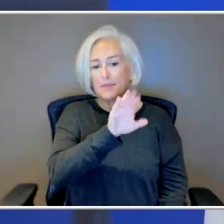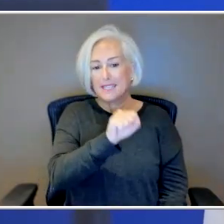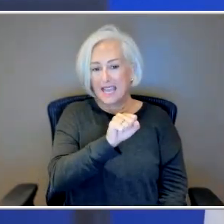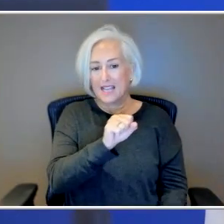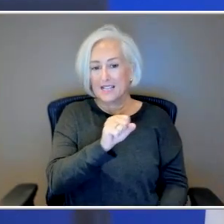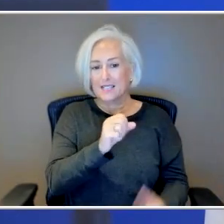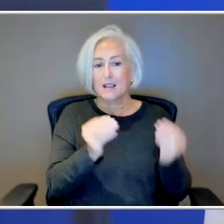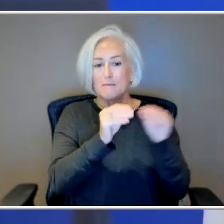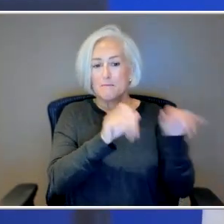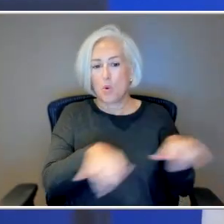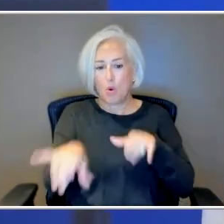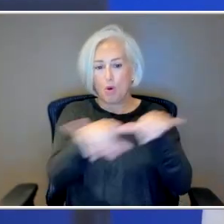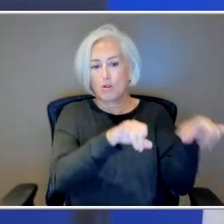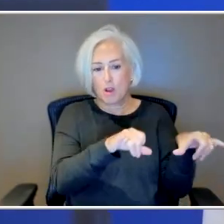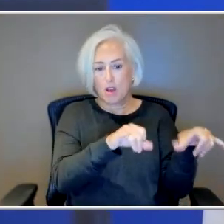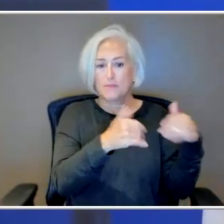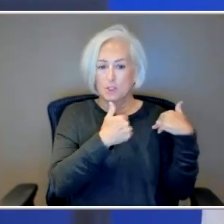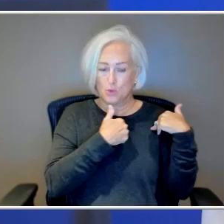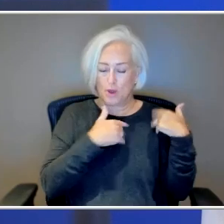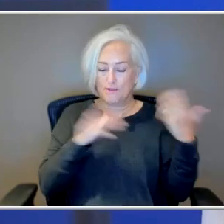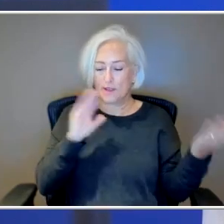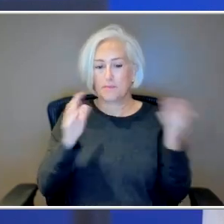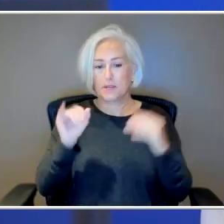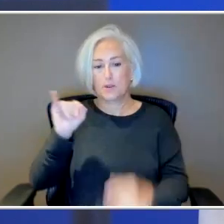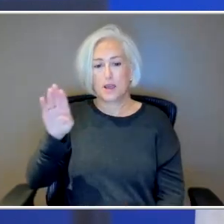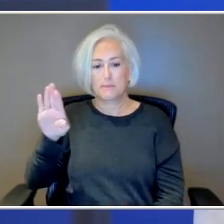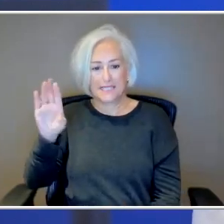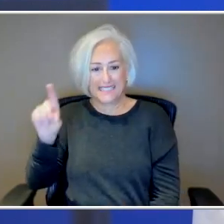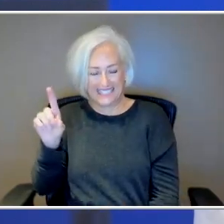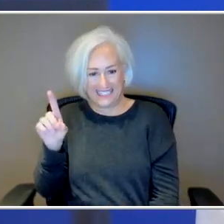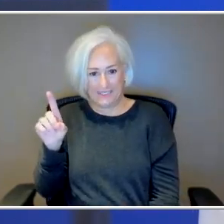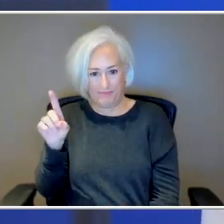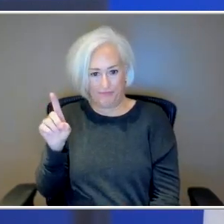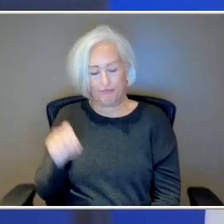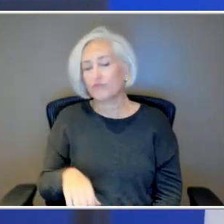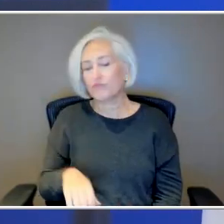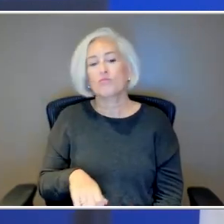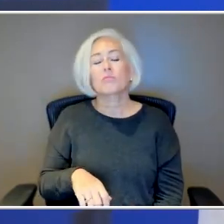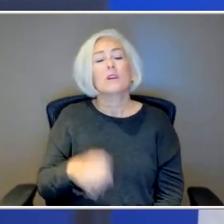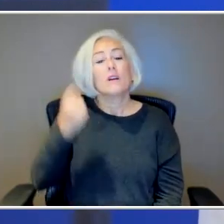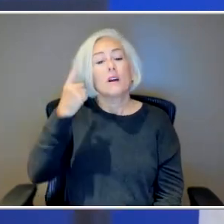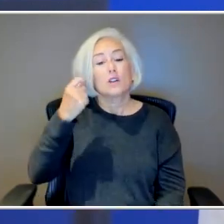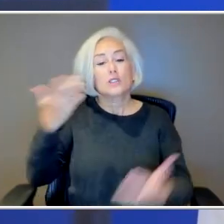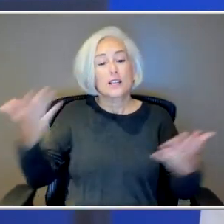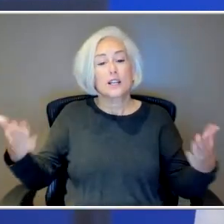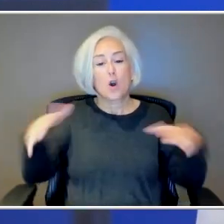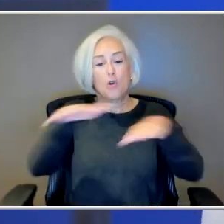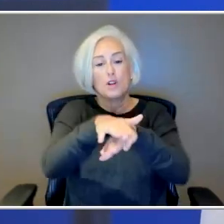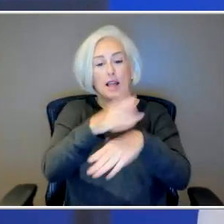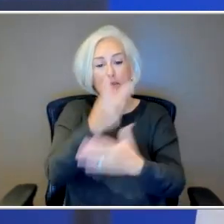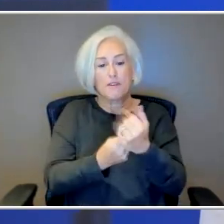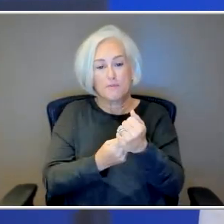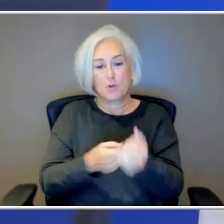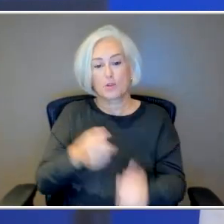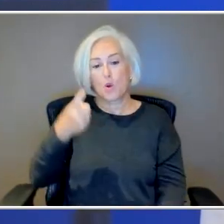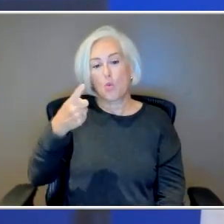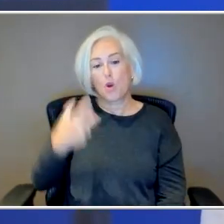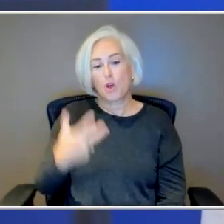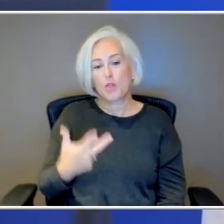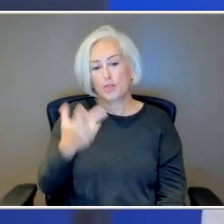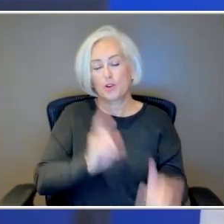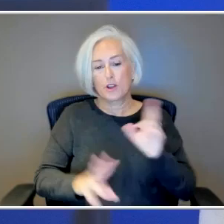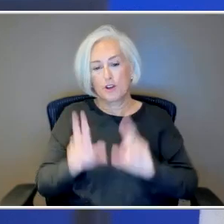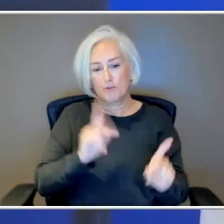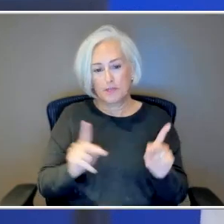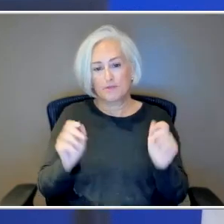IBS than IBD. However, actually, I also want to point out that there is overlap between IBS and IBD. About 1/3 of patients with IBD, inflammatory bowel